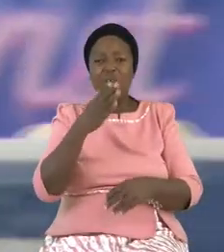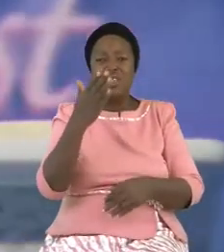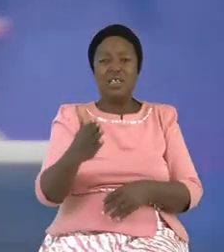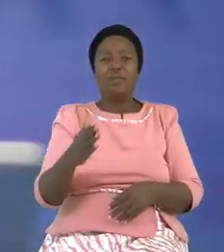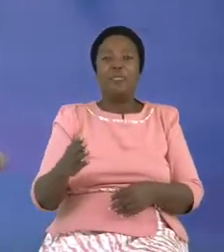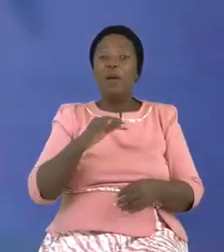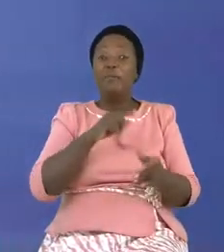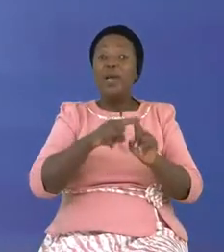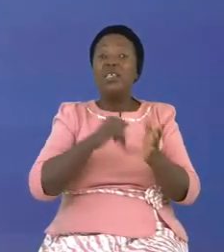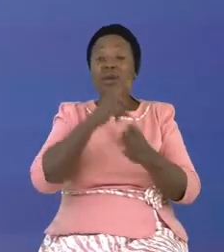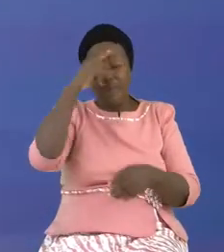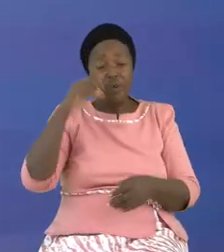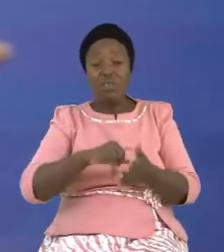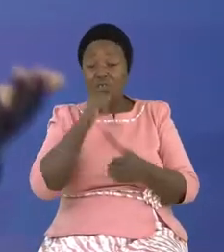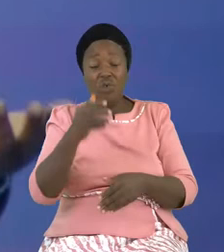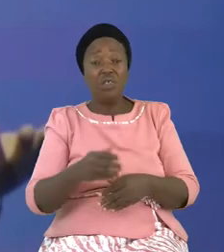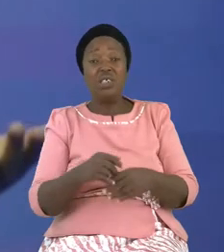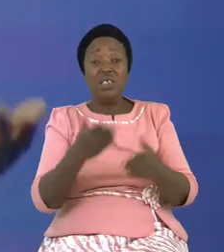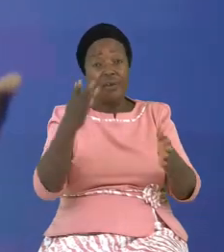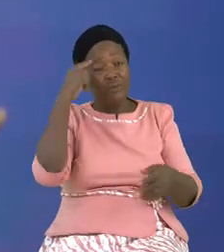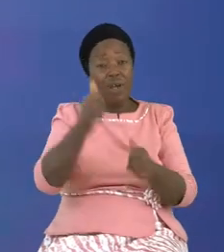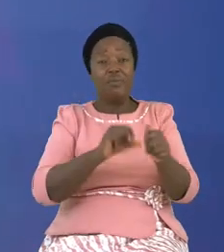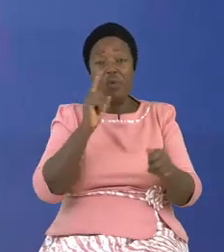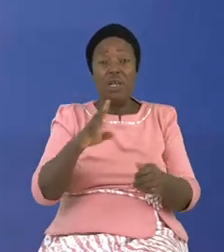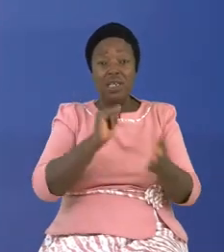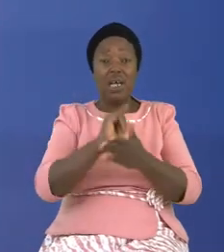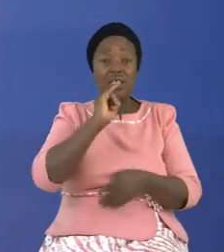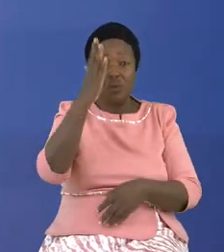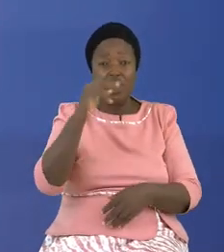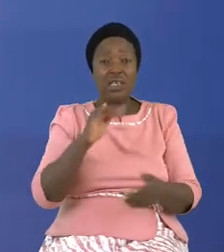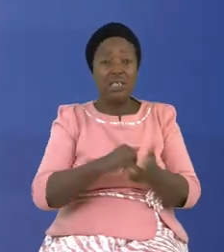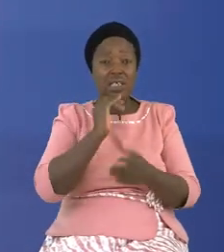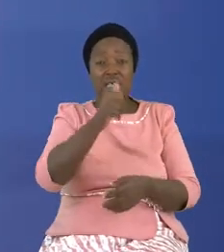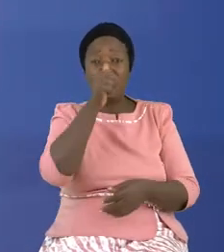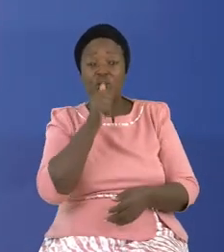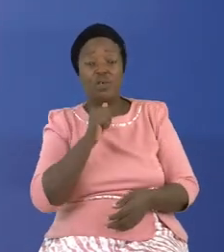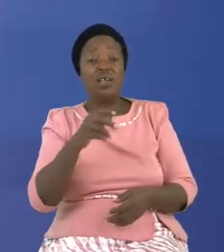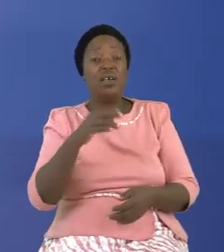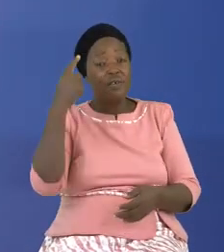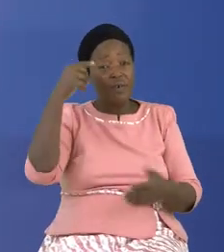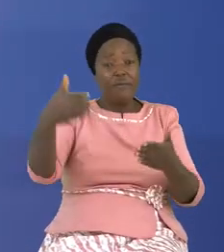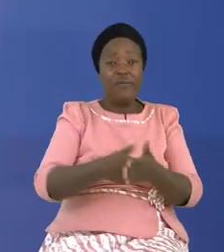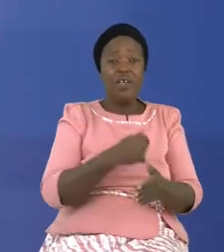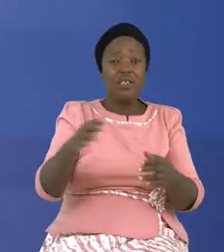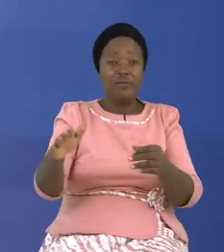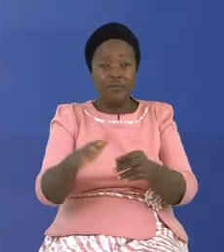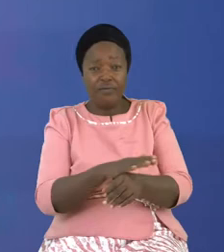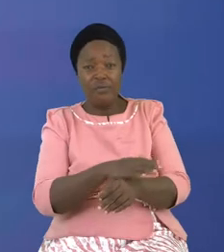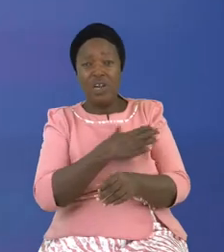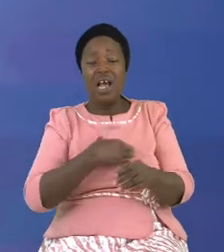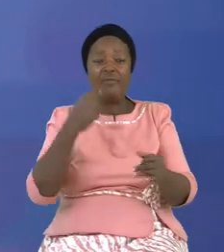not available to everyone. That's why it's the secret of fresh and full and